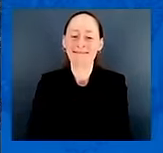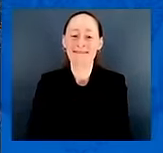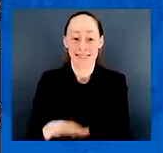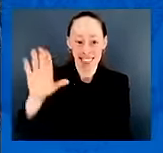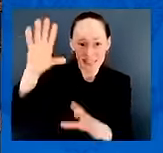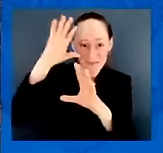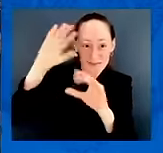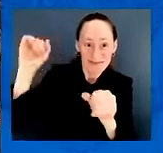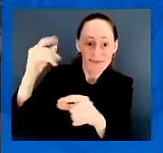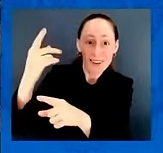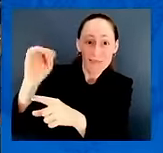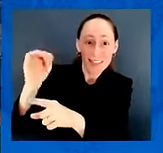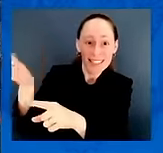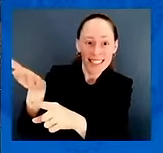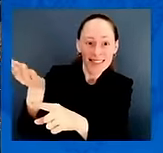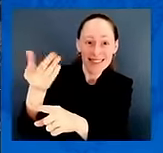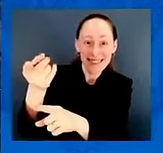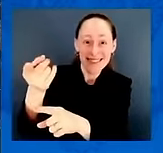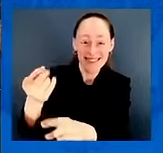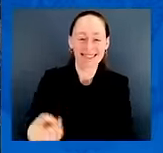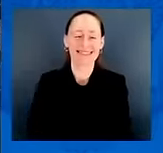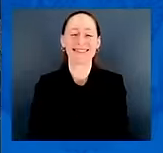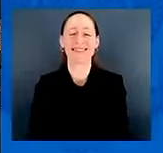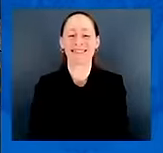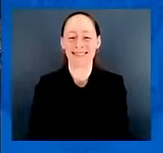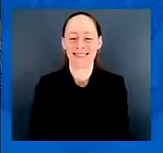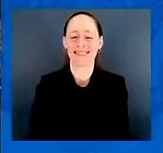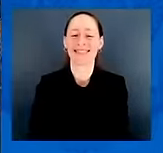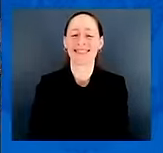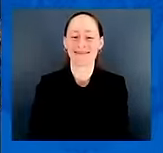Welcome. Welcome, welcome, welcome.